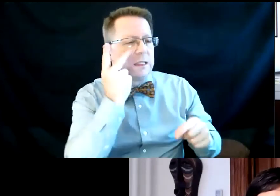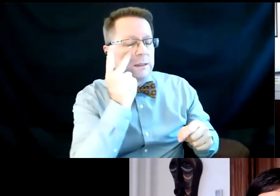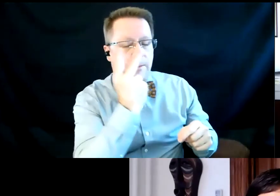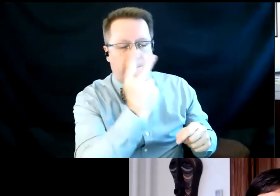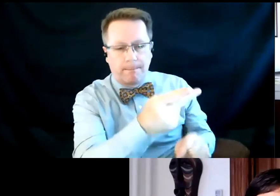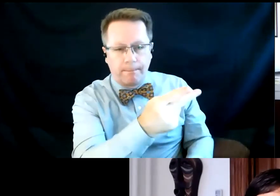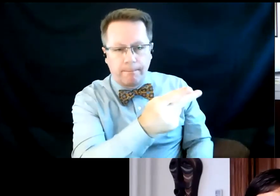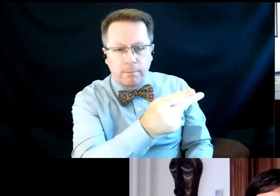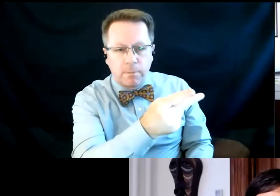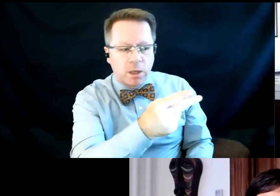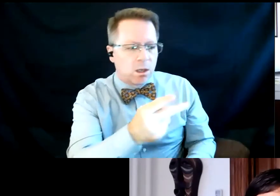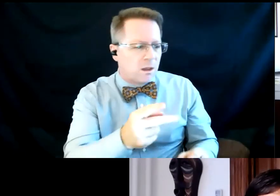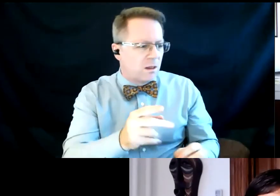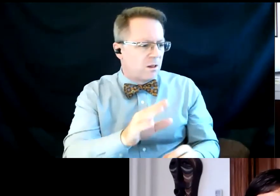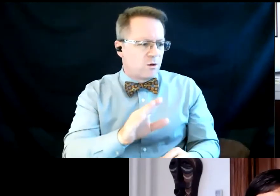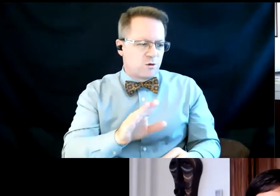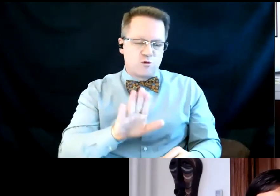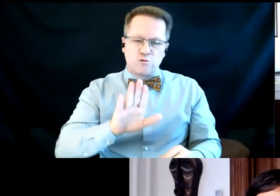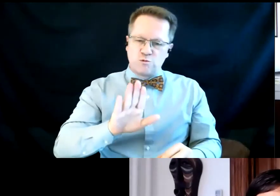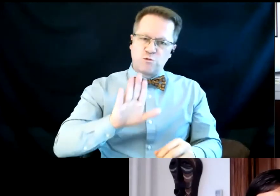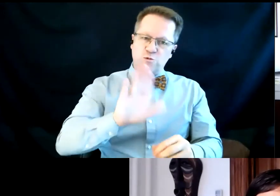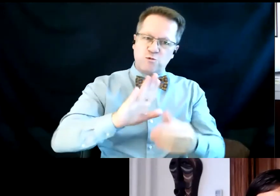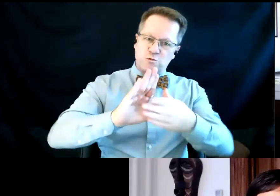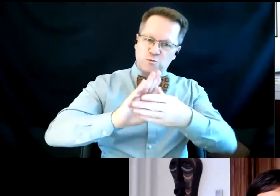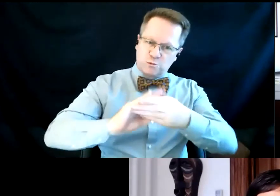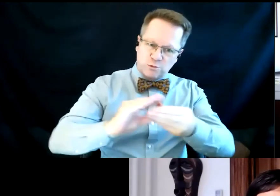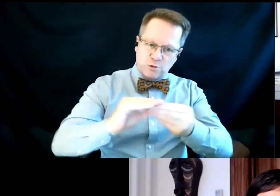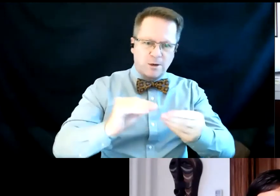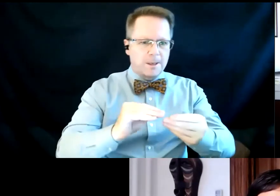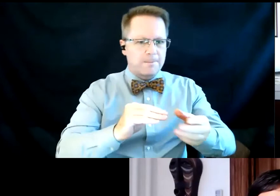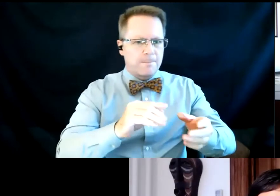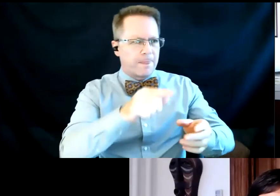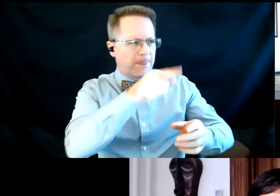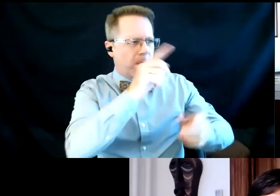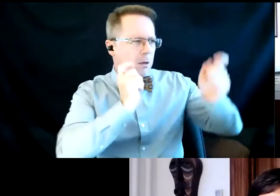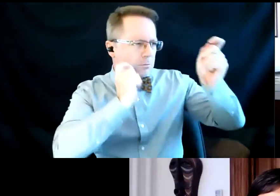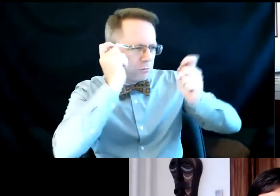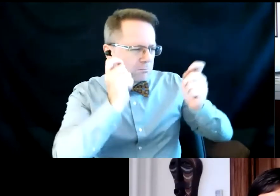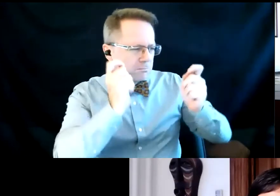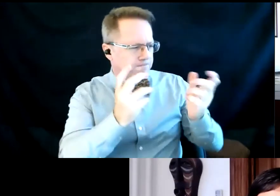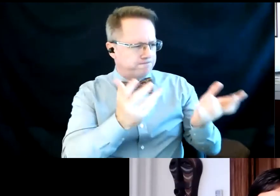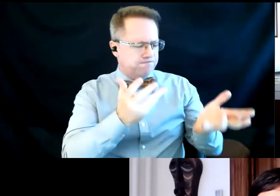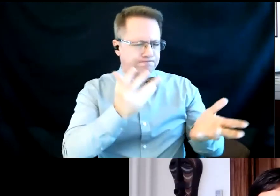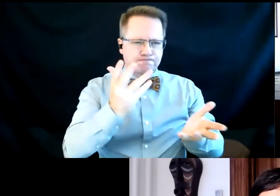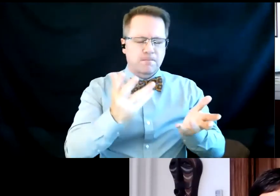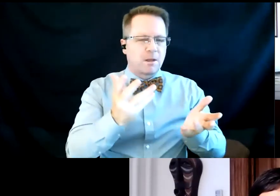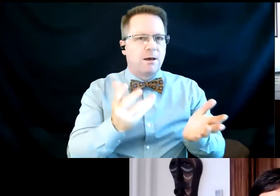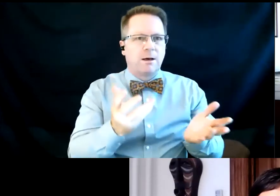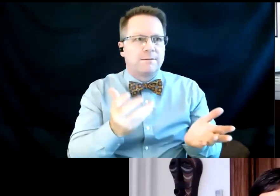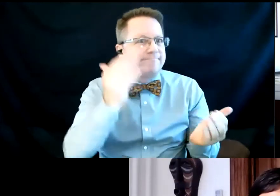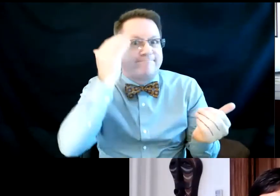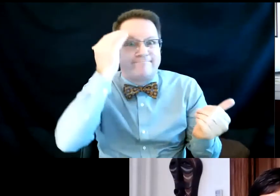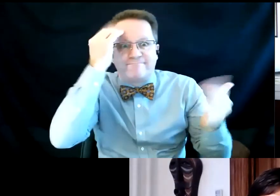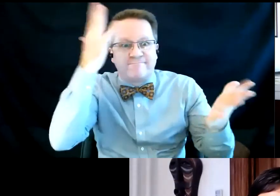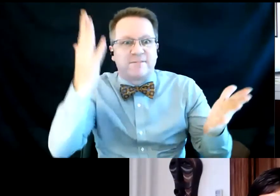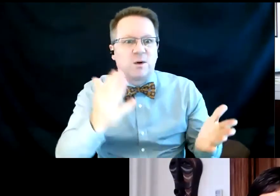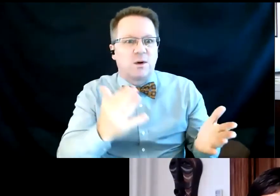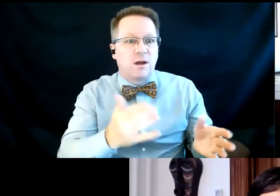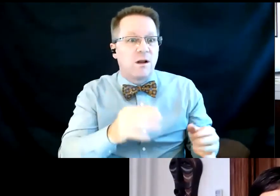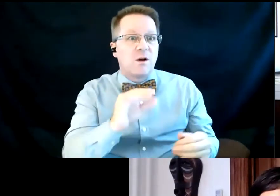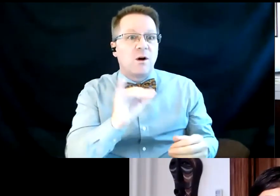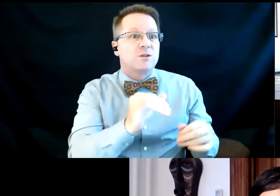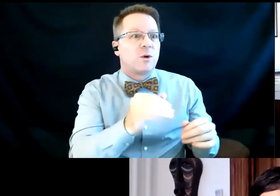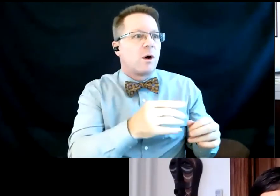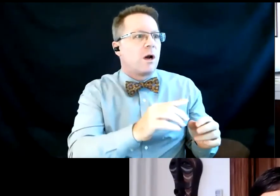your argument is landing. And because you get one justice at a time, you can really